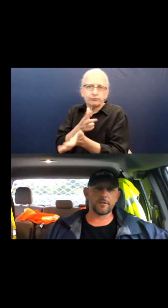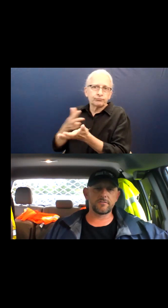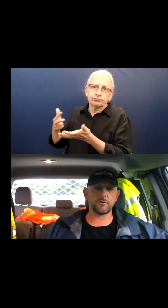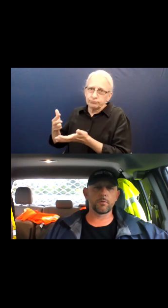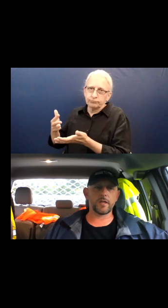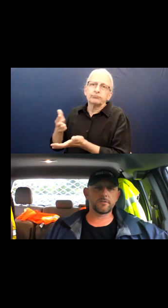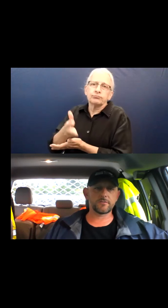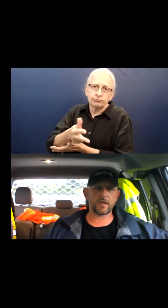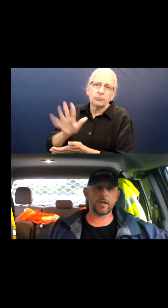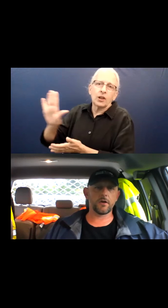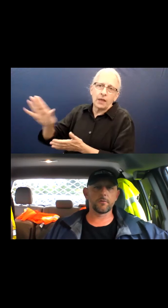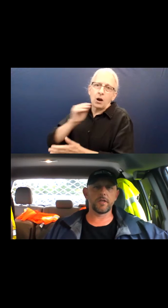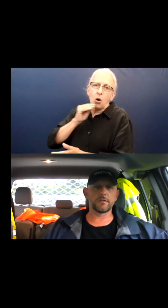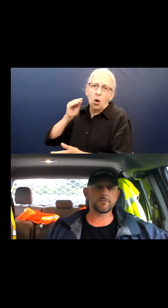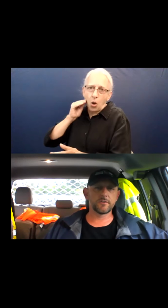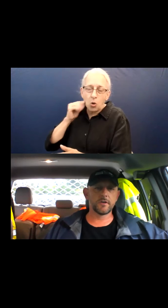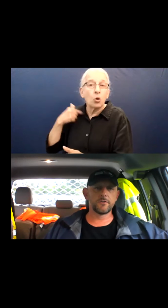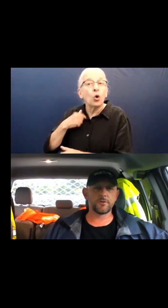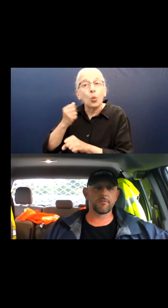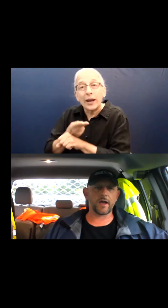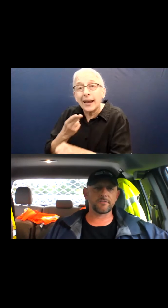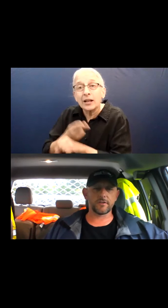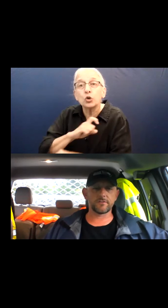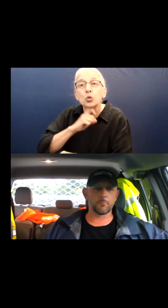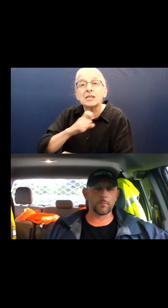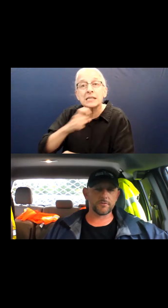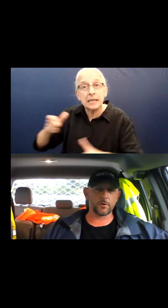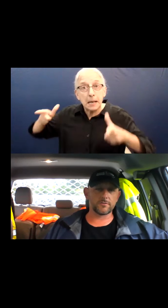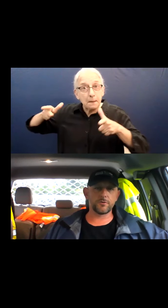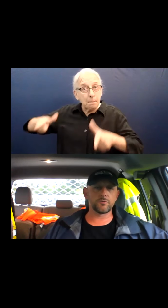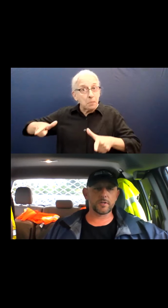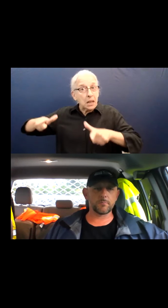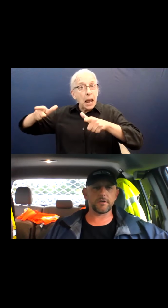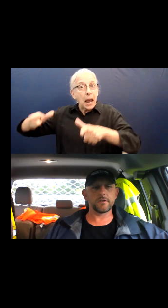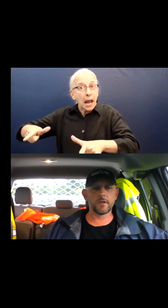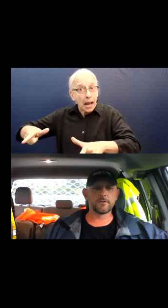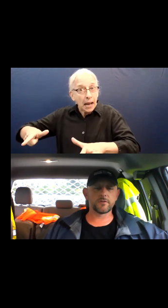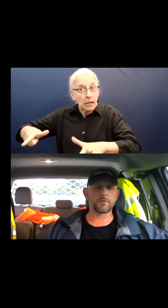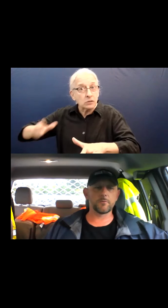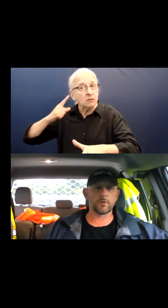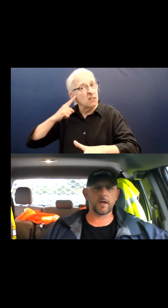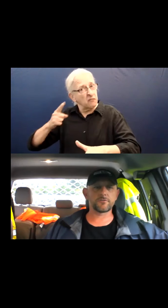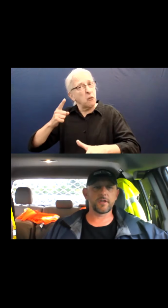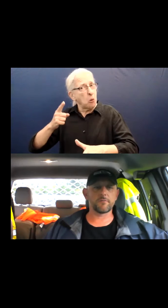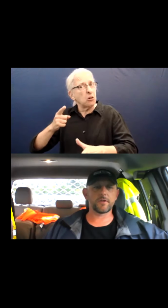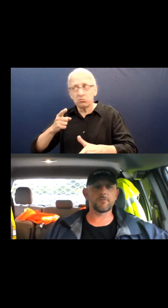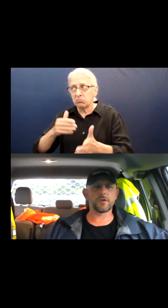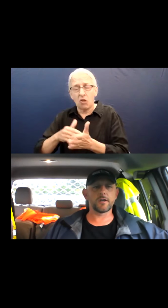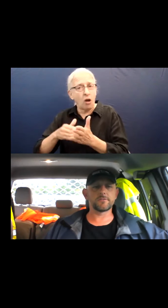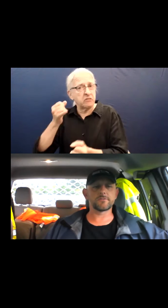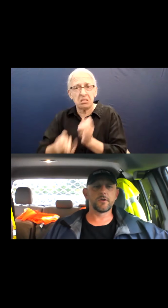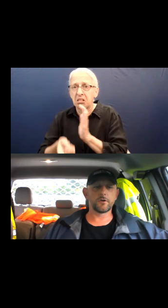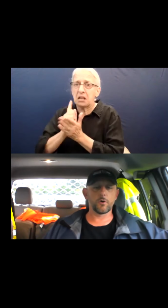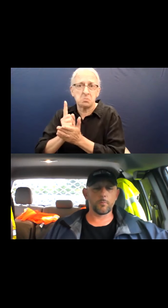can utilize steel plates and other means to give access in a moment's notice usually, but sometimes we'll actually have to